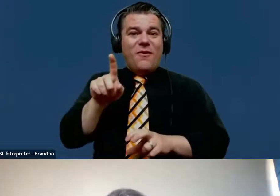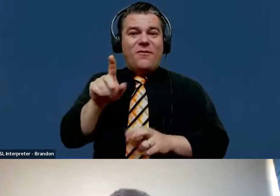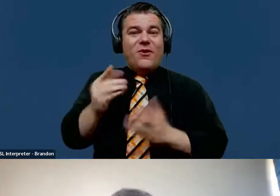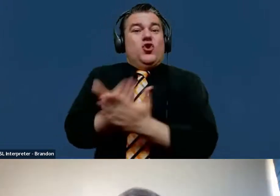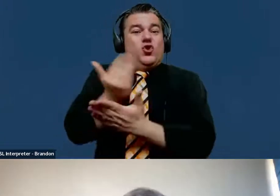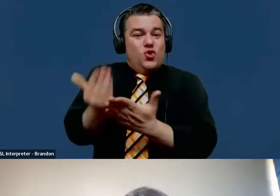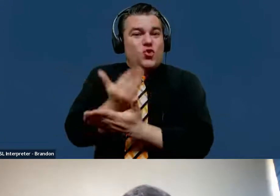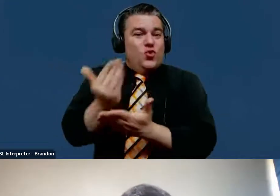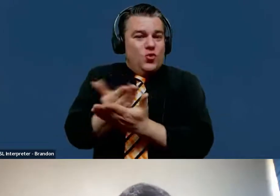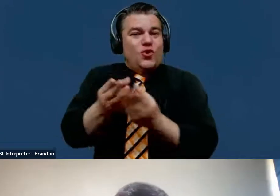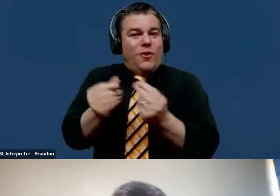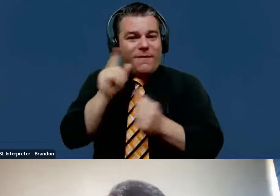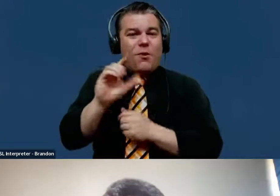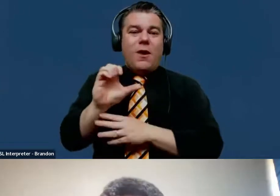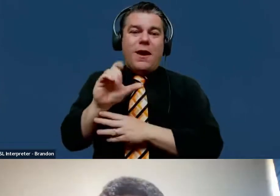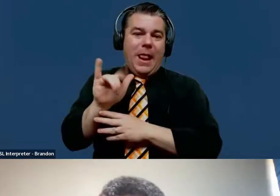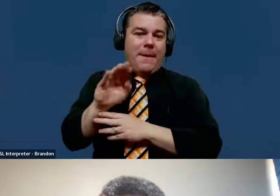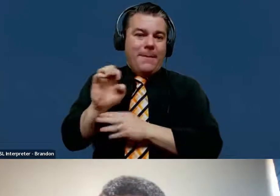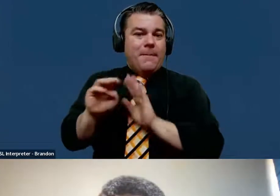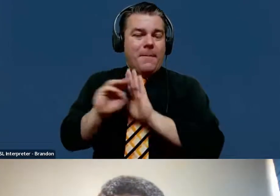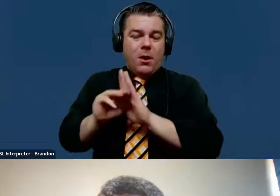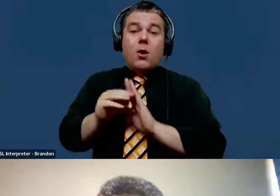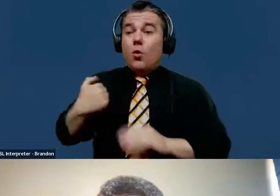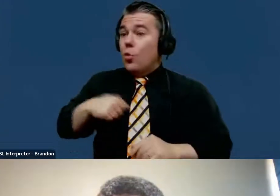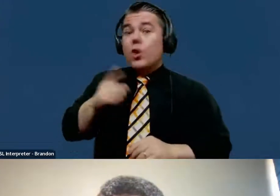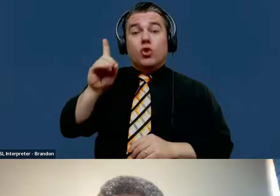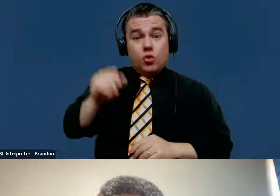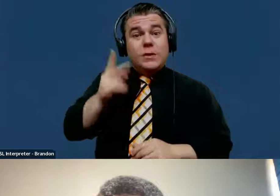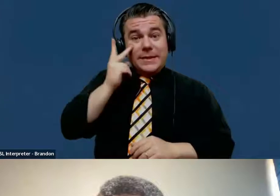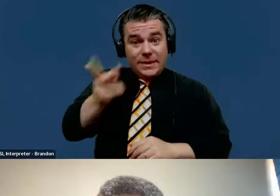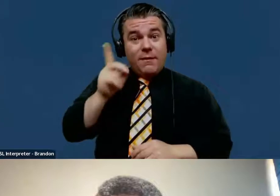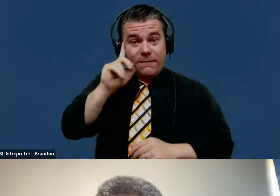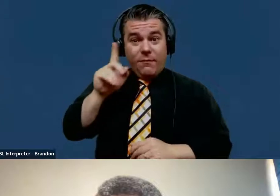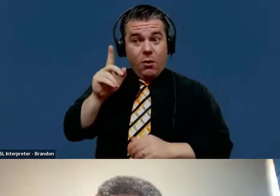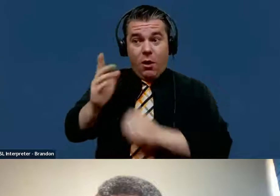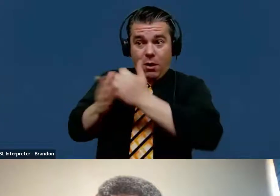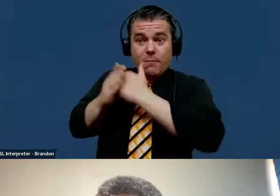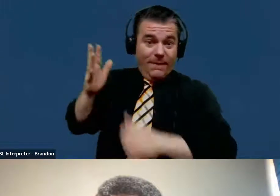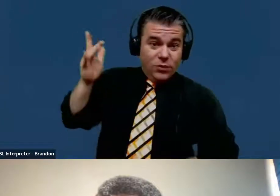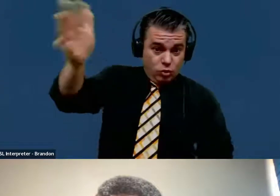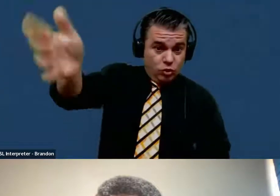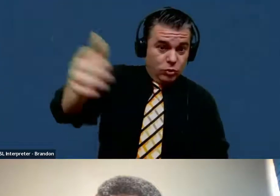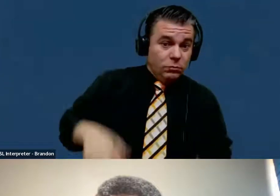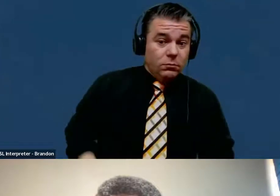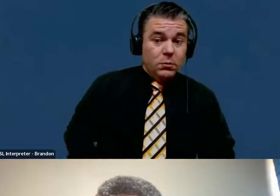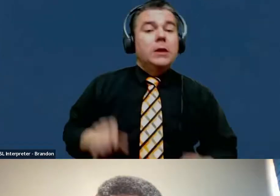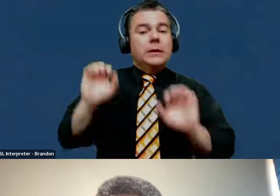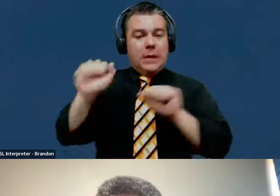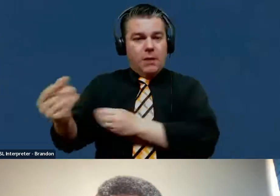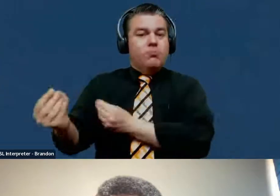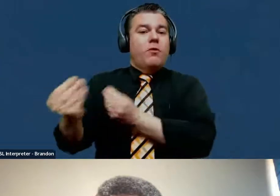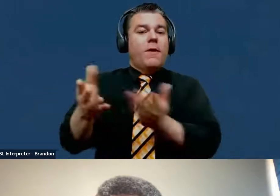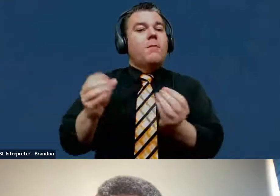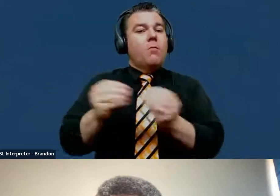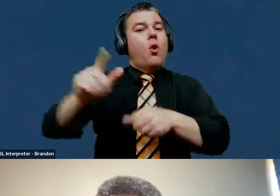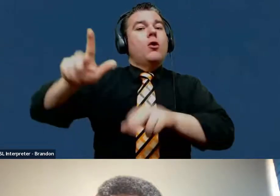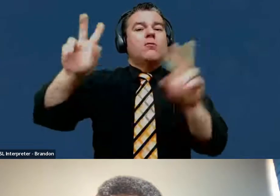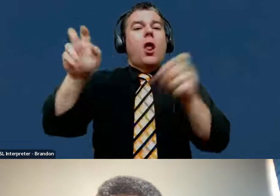on climate modeling, and we do see it as a future because it can provide some of the longer term